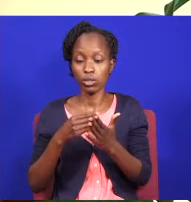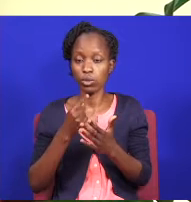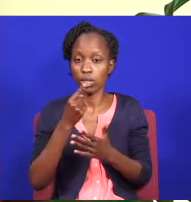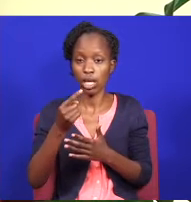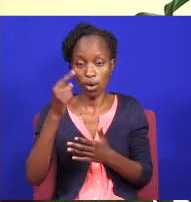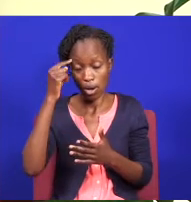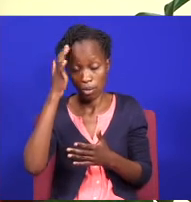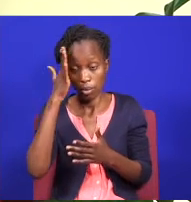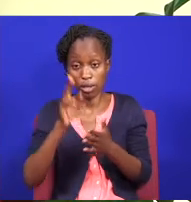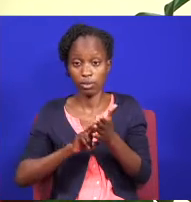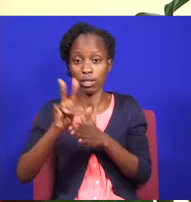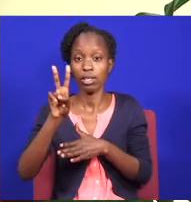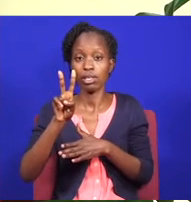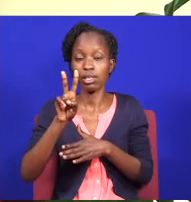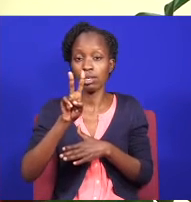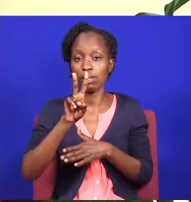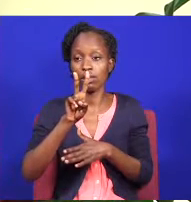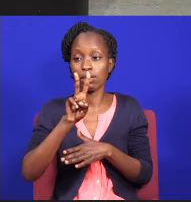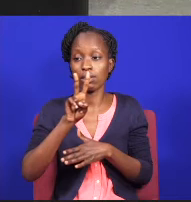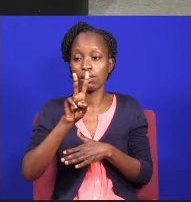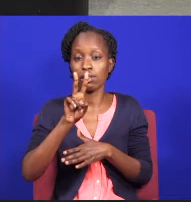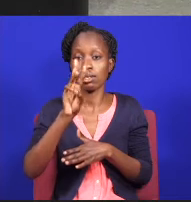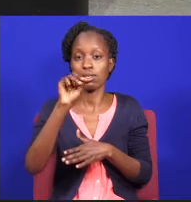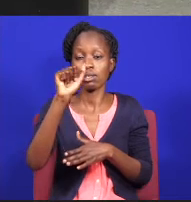this lesson is from Mark chapter